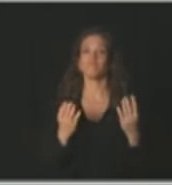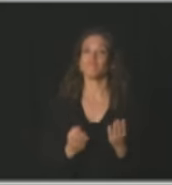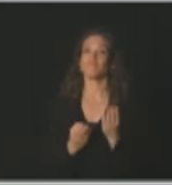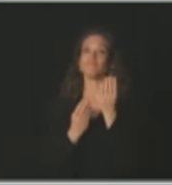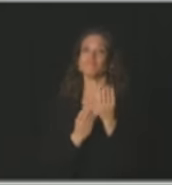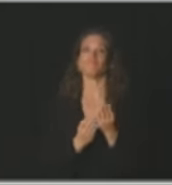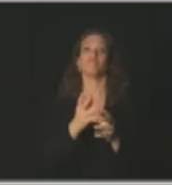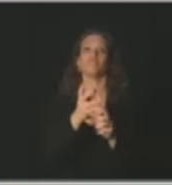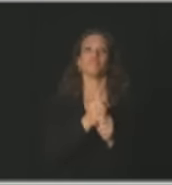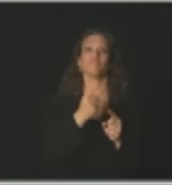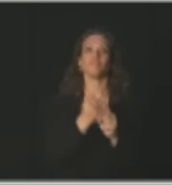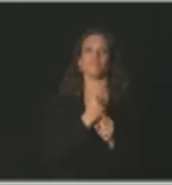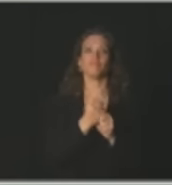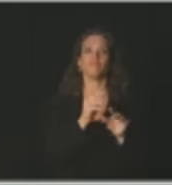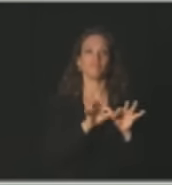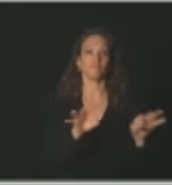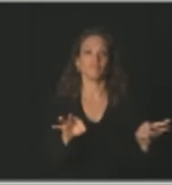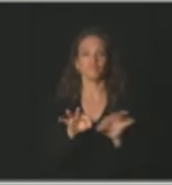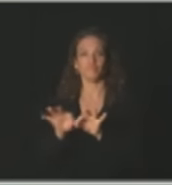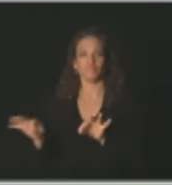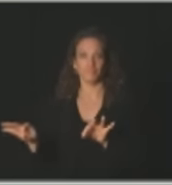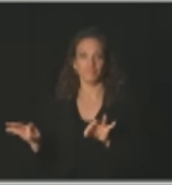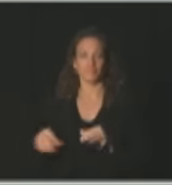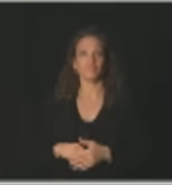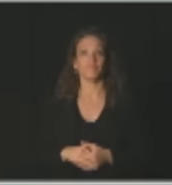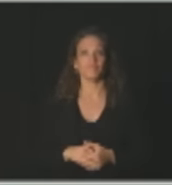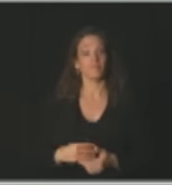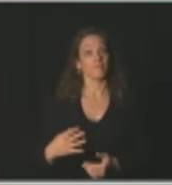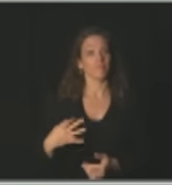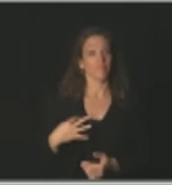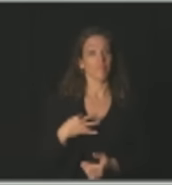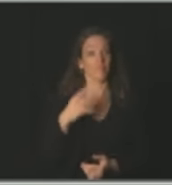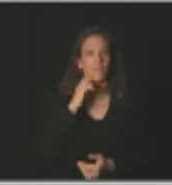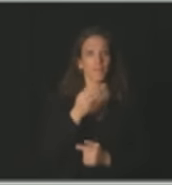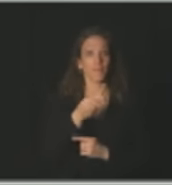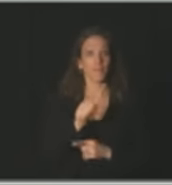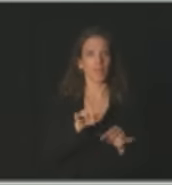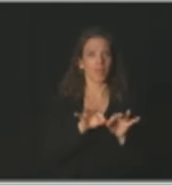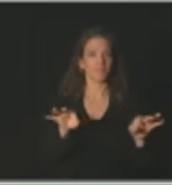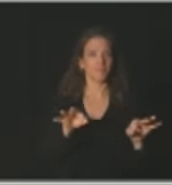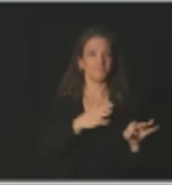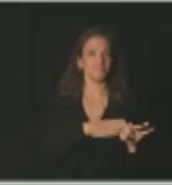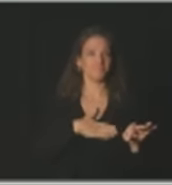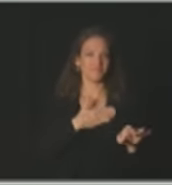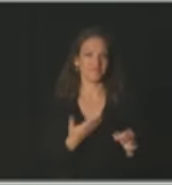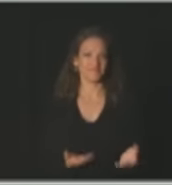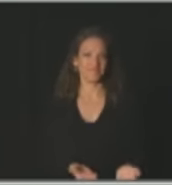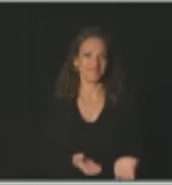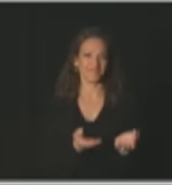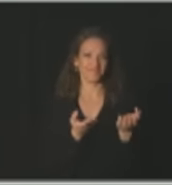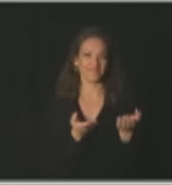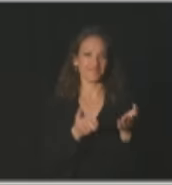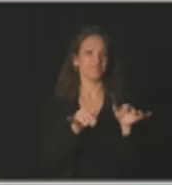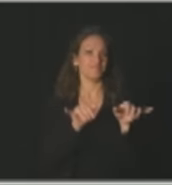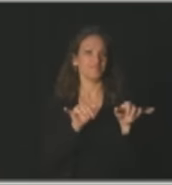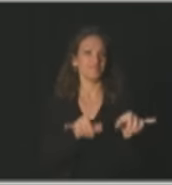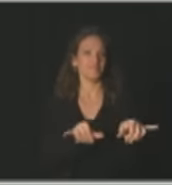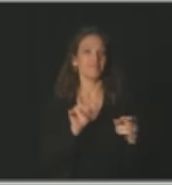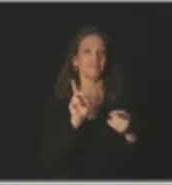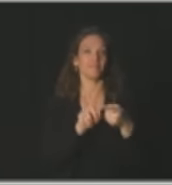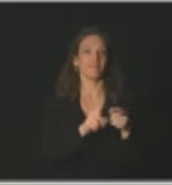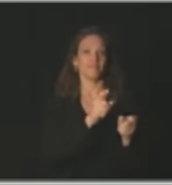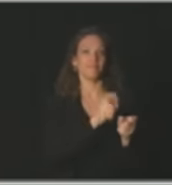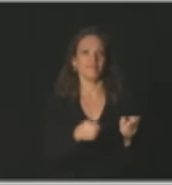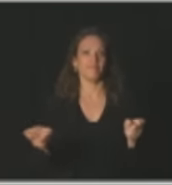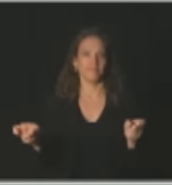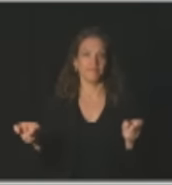receive their appropriate degrees. Will the candidates for master's degrees please rise and remain standing until the degrees